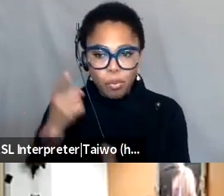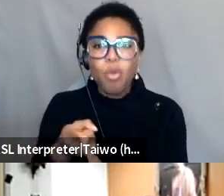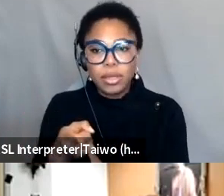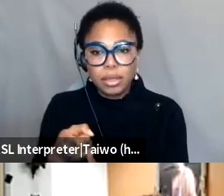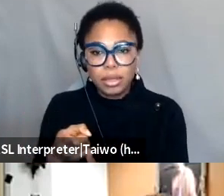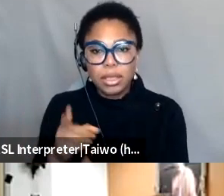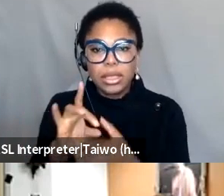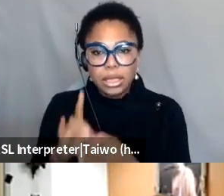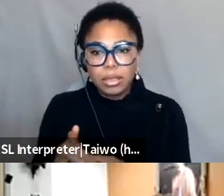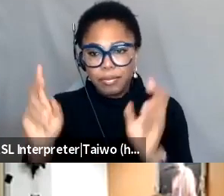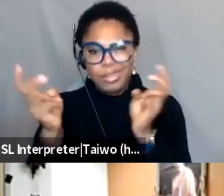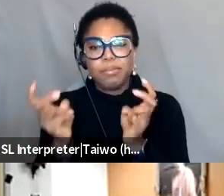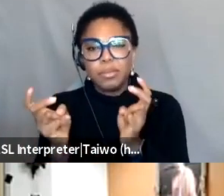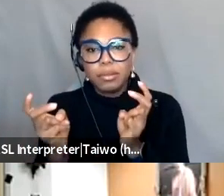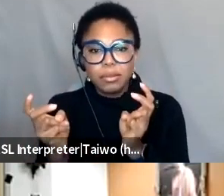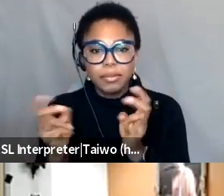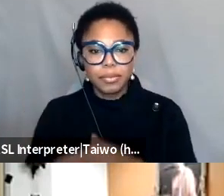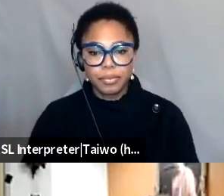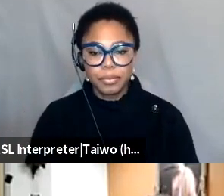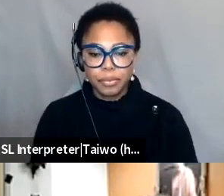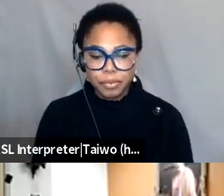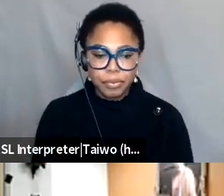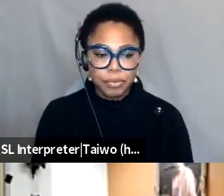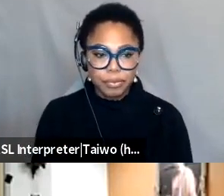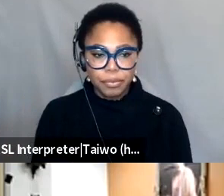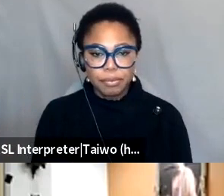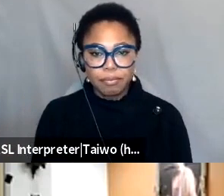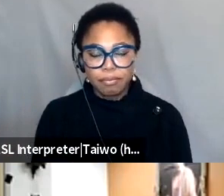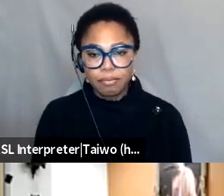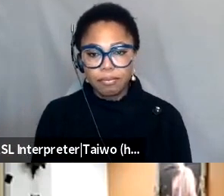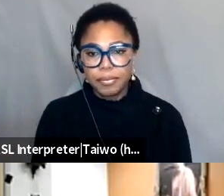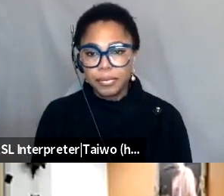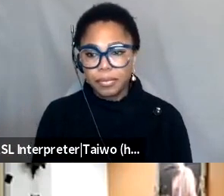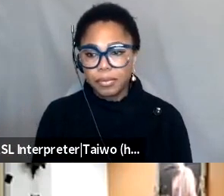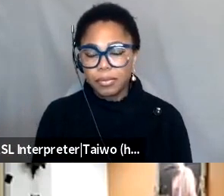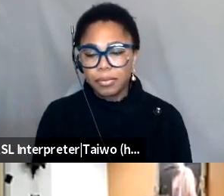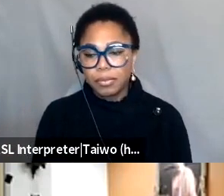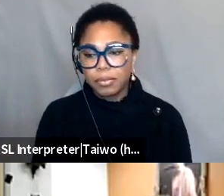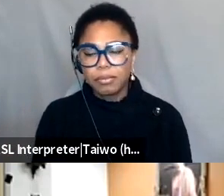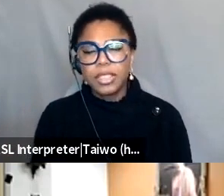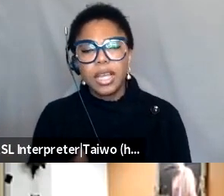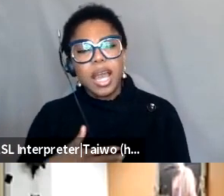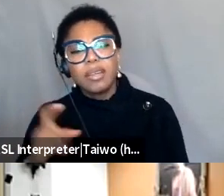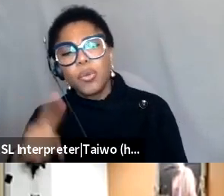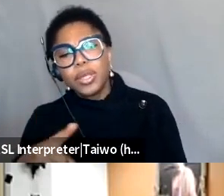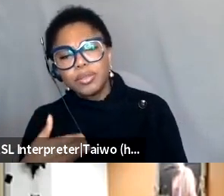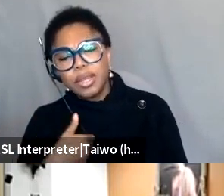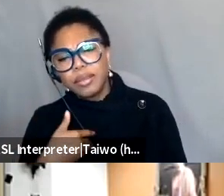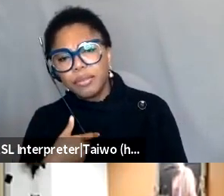of on topic. Yeah. Thank you. I have a question.